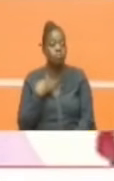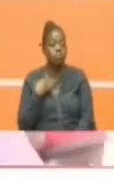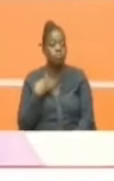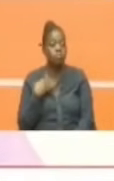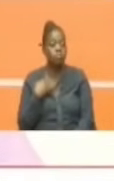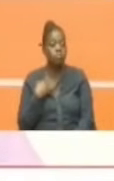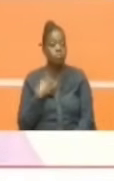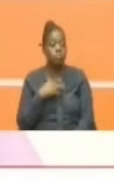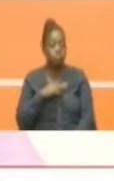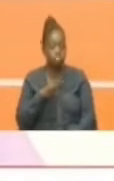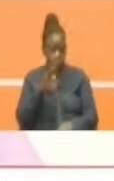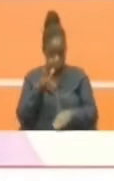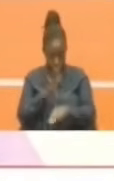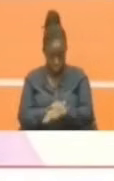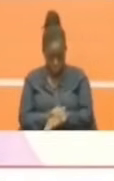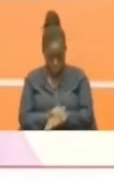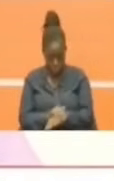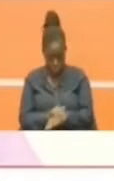on